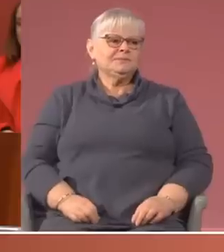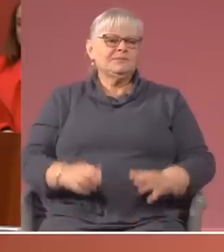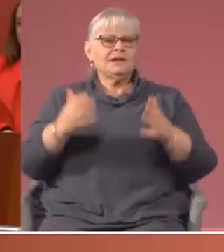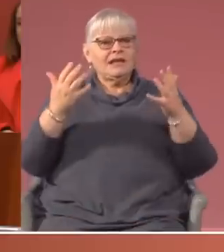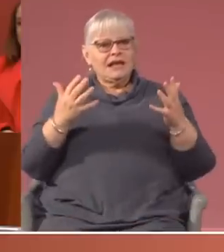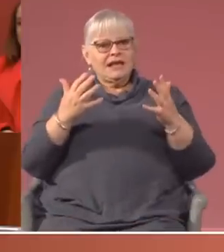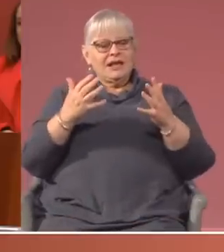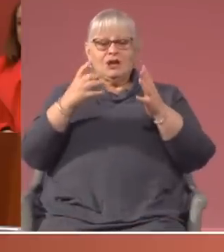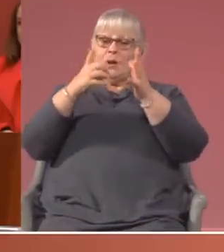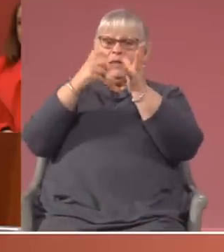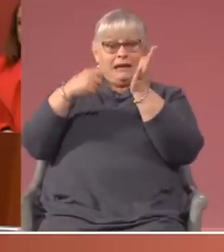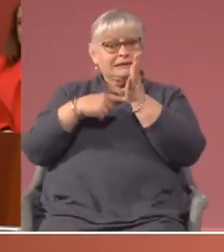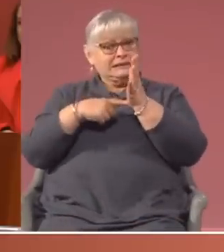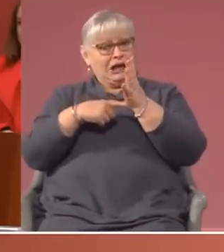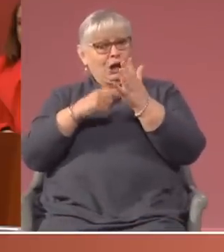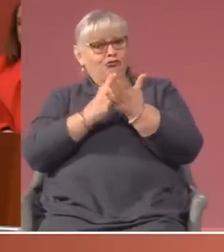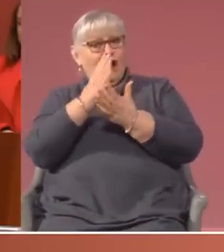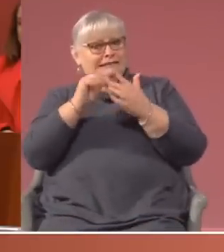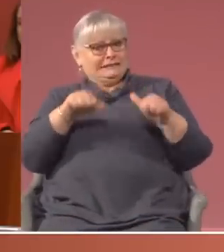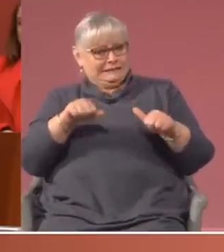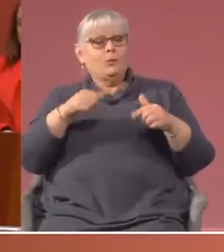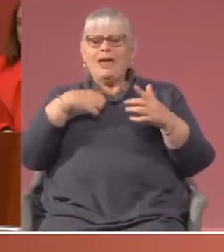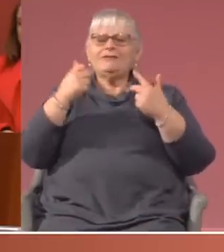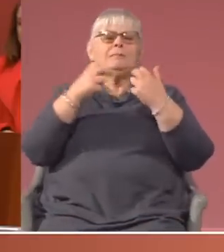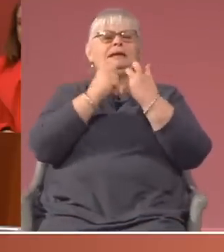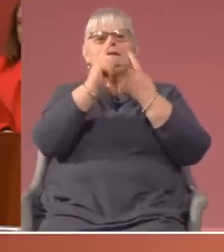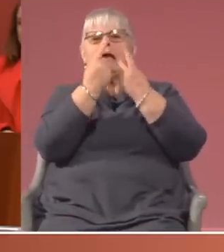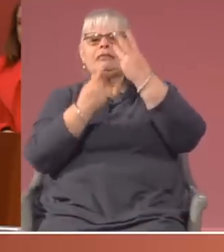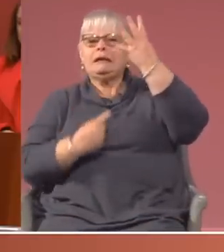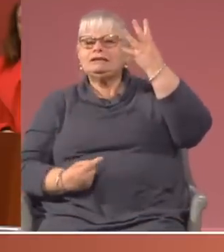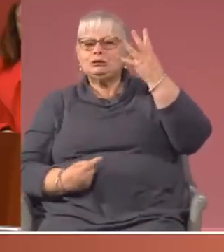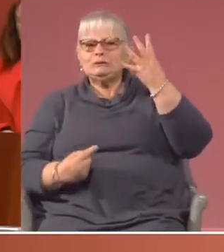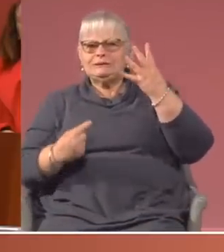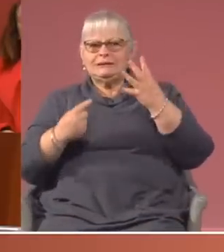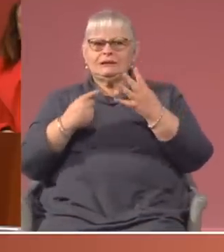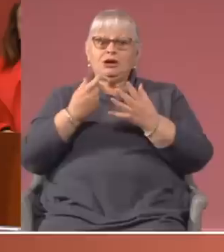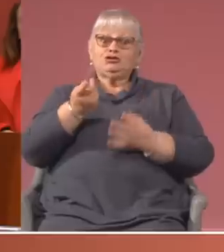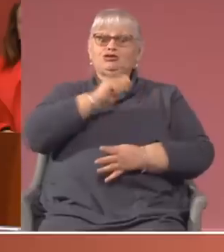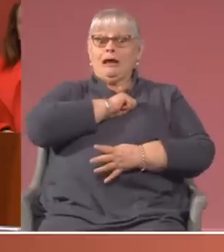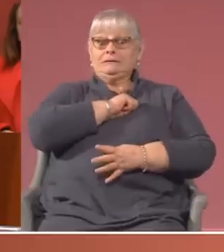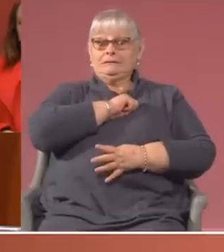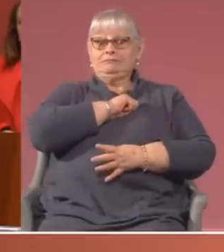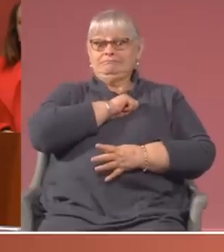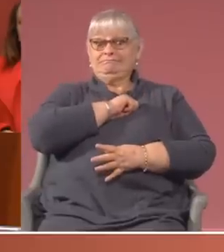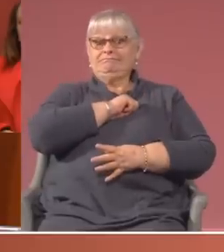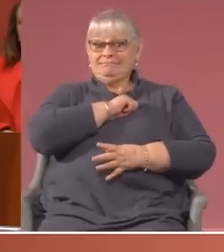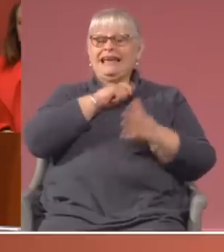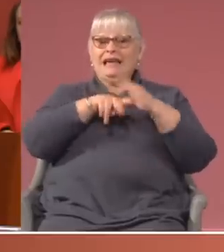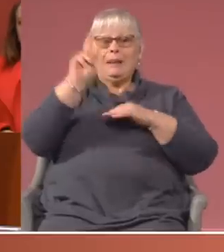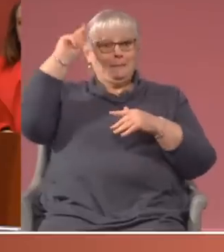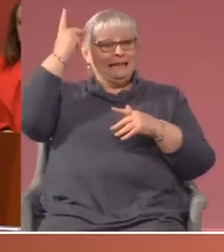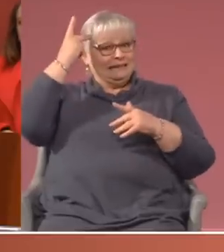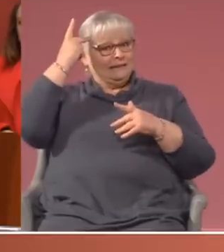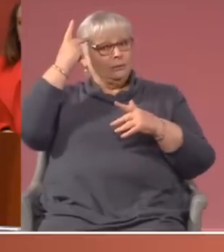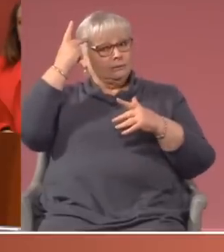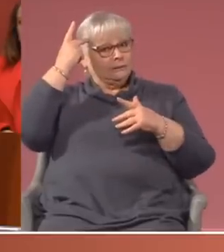Beyond territory rights, there are many issues before us. With trust in political institutions